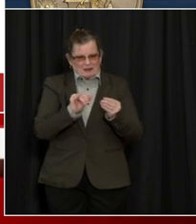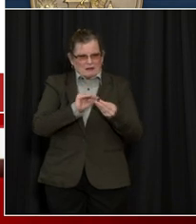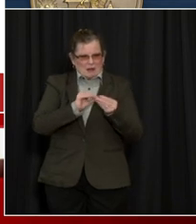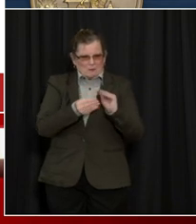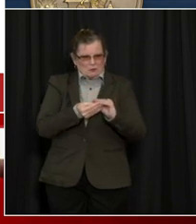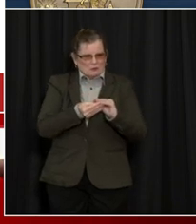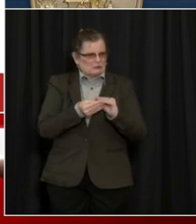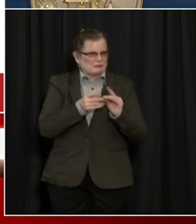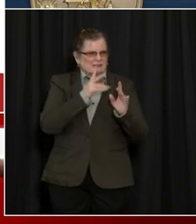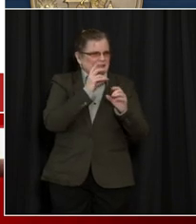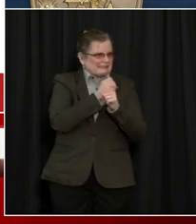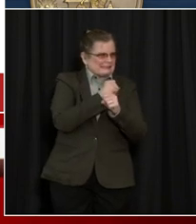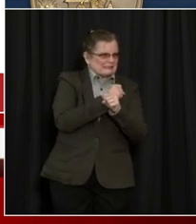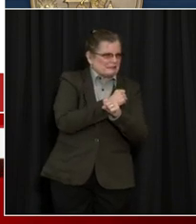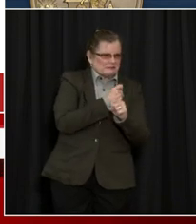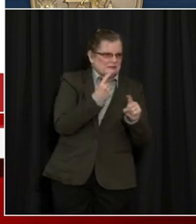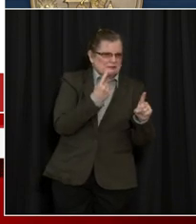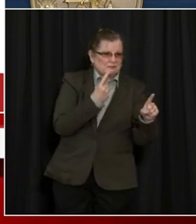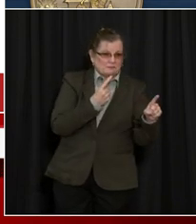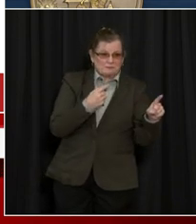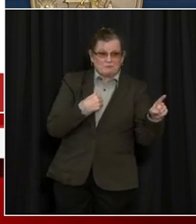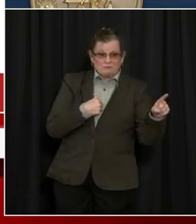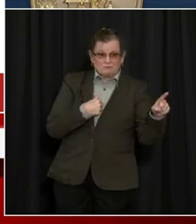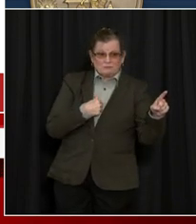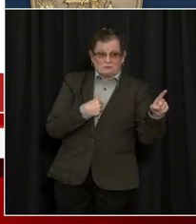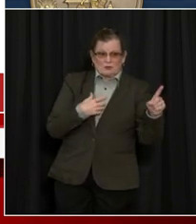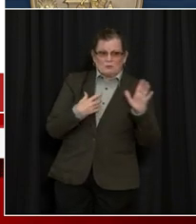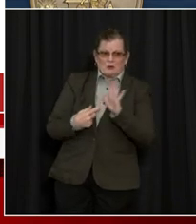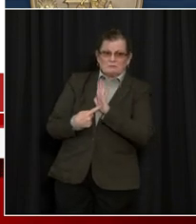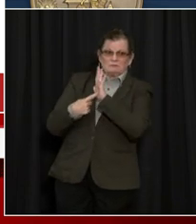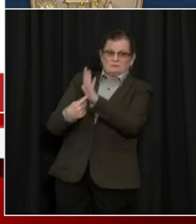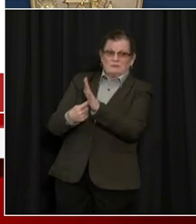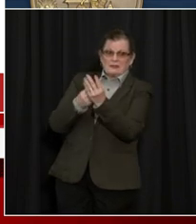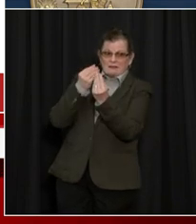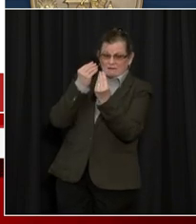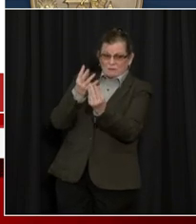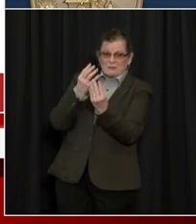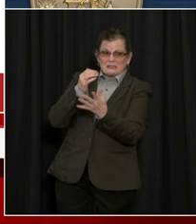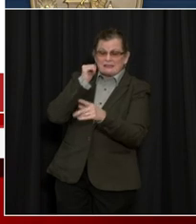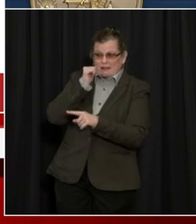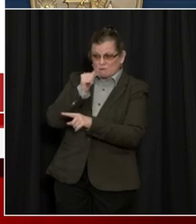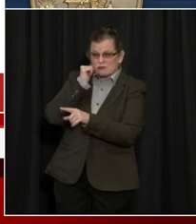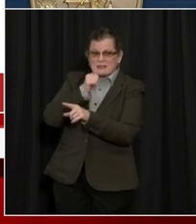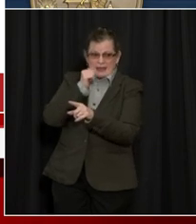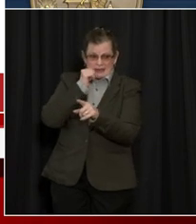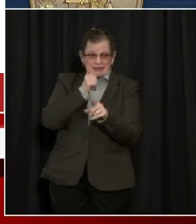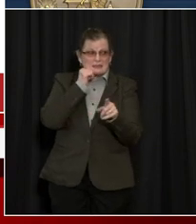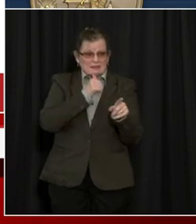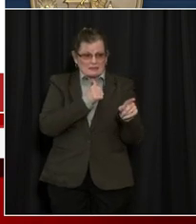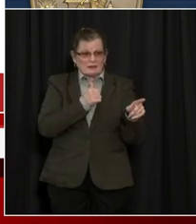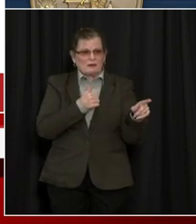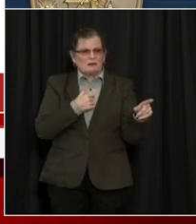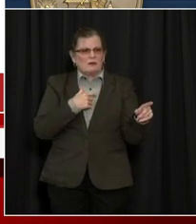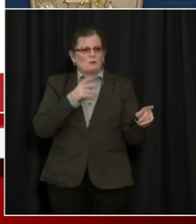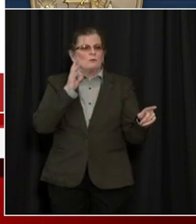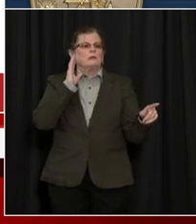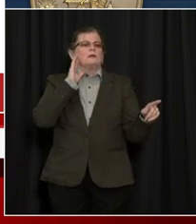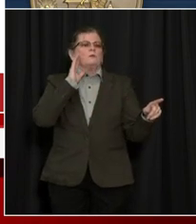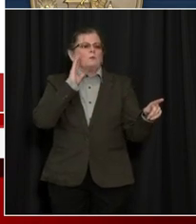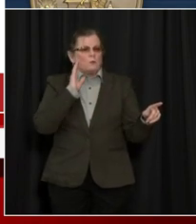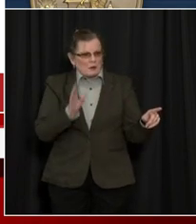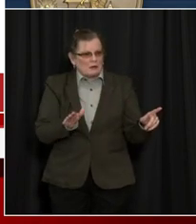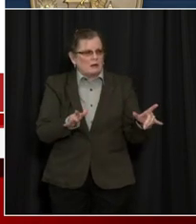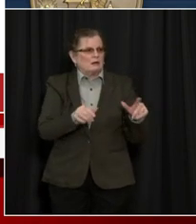a lot of information on a daily basis, and we will continue to do